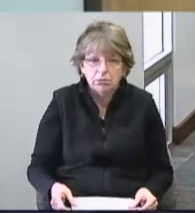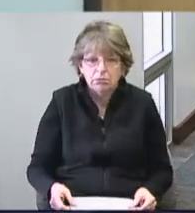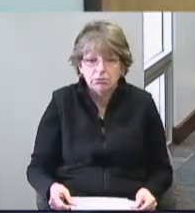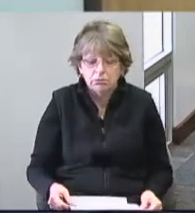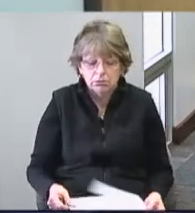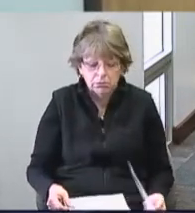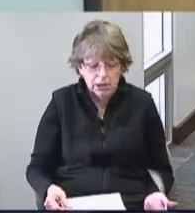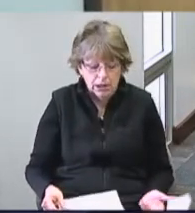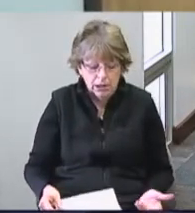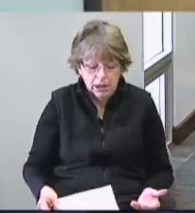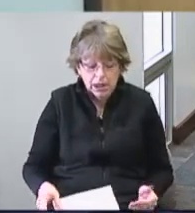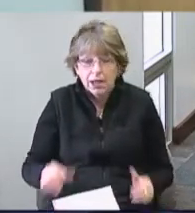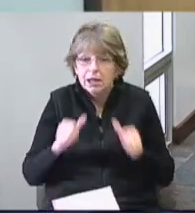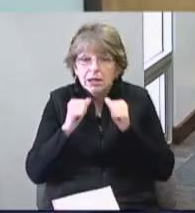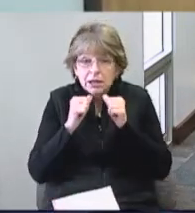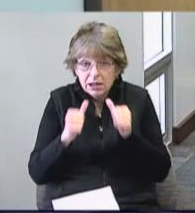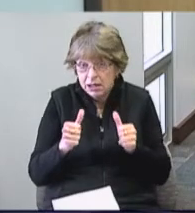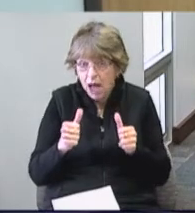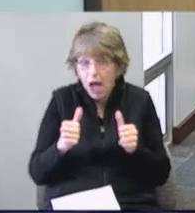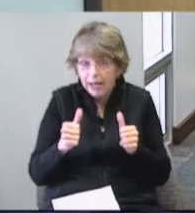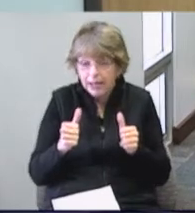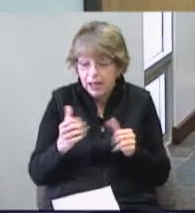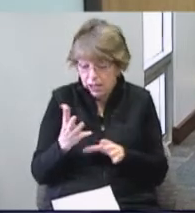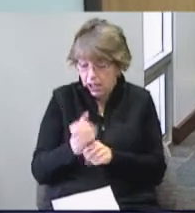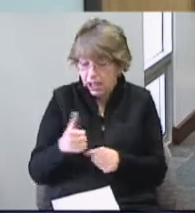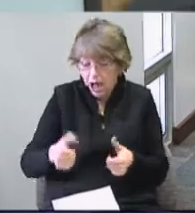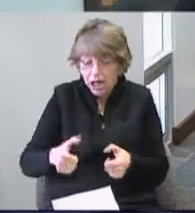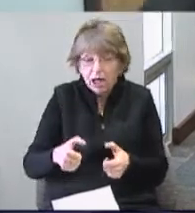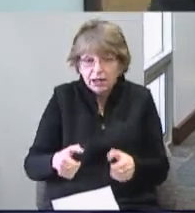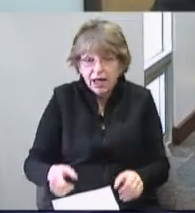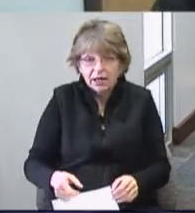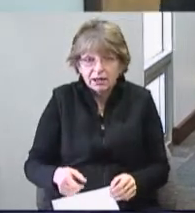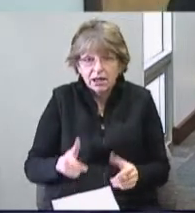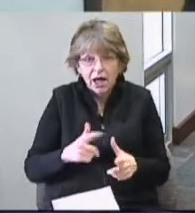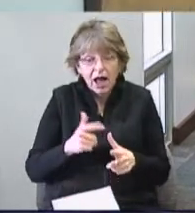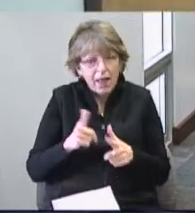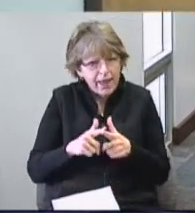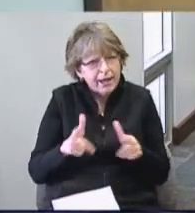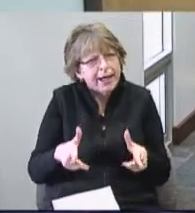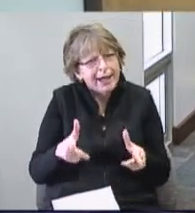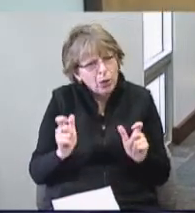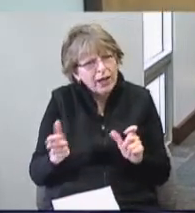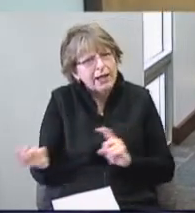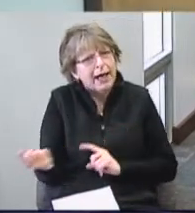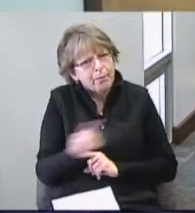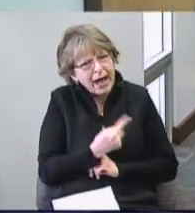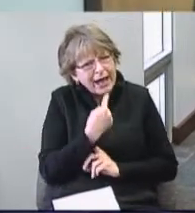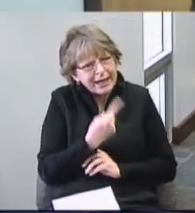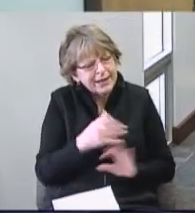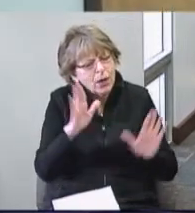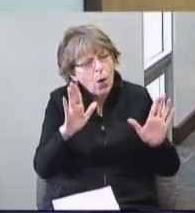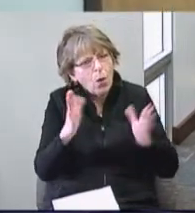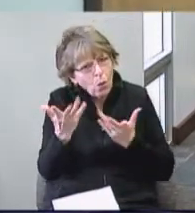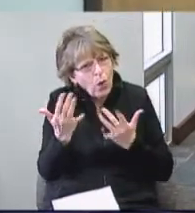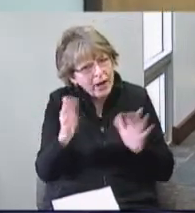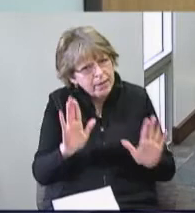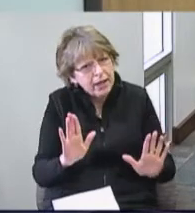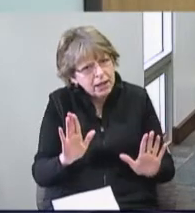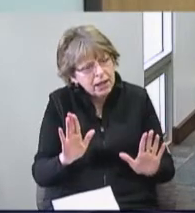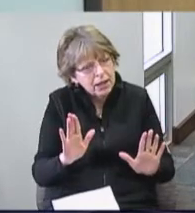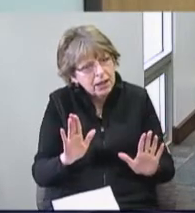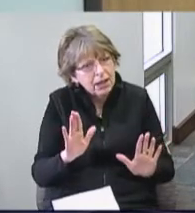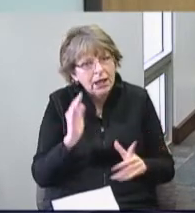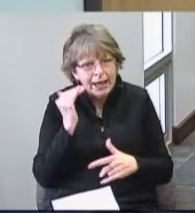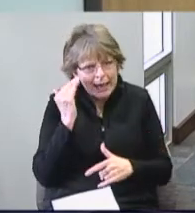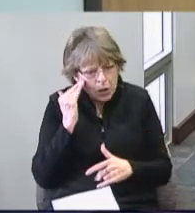denied having received a text message when he had received it, and then he quickly rectified that mistake. So he recognized that he